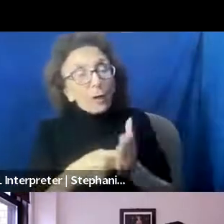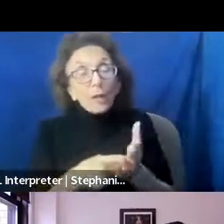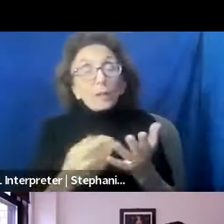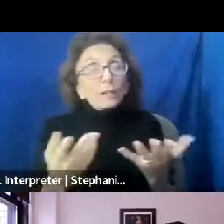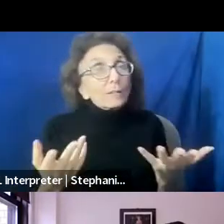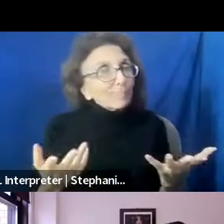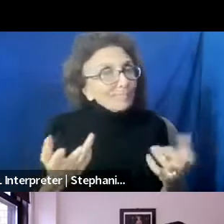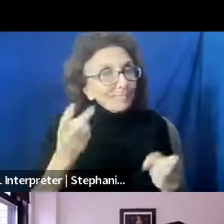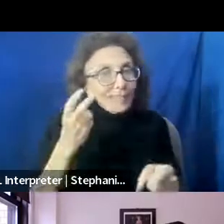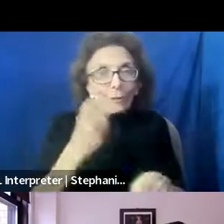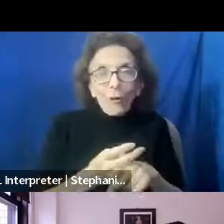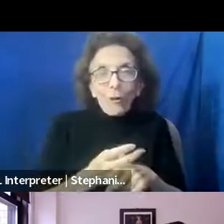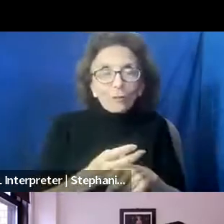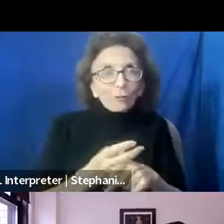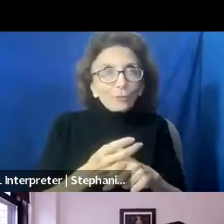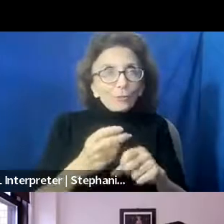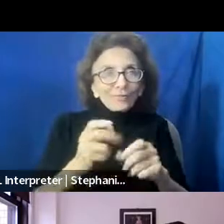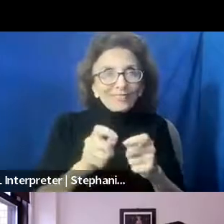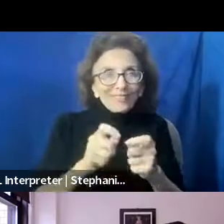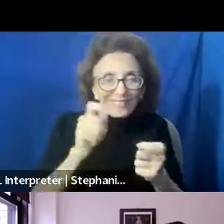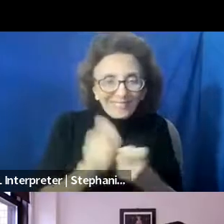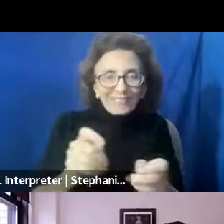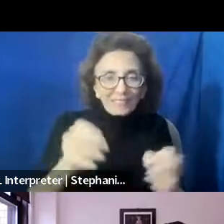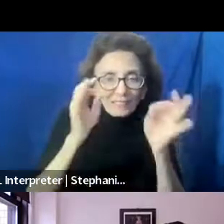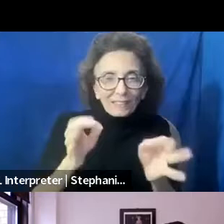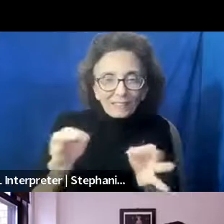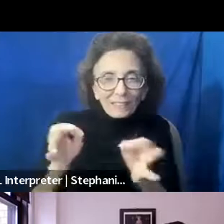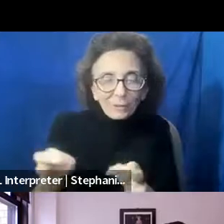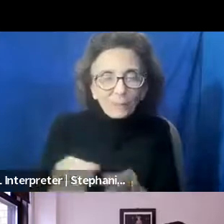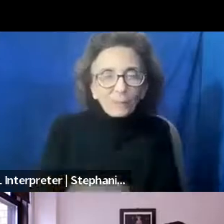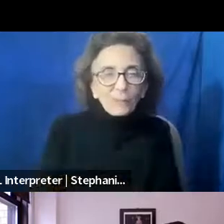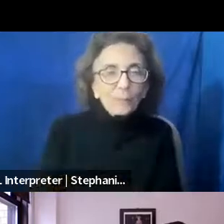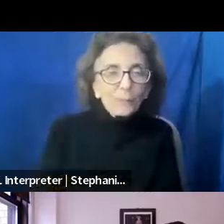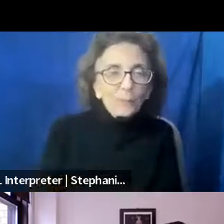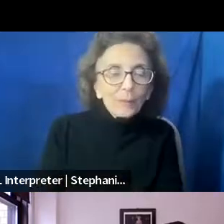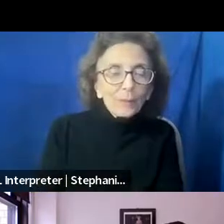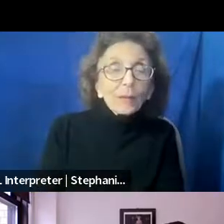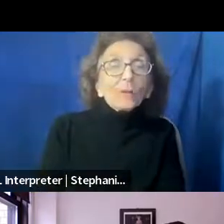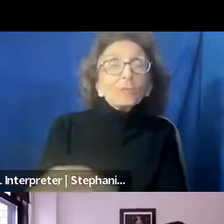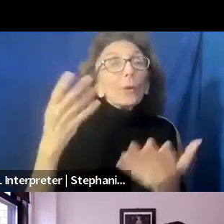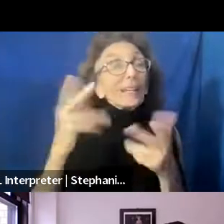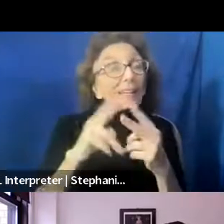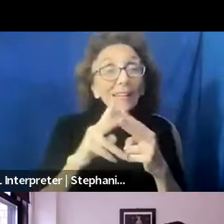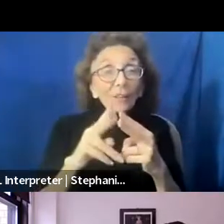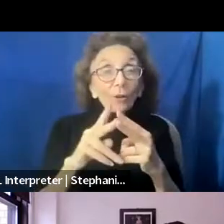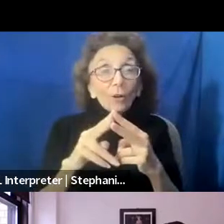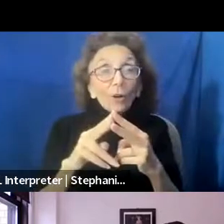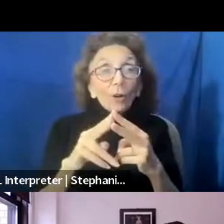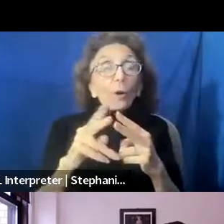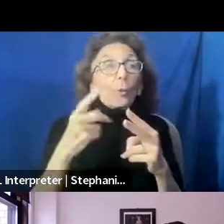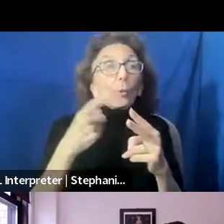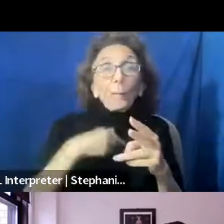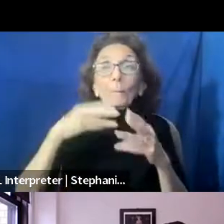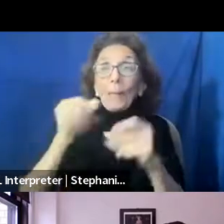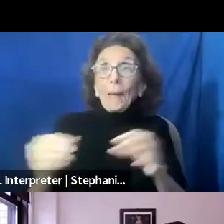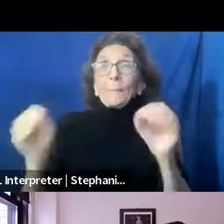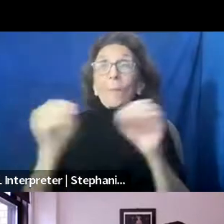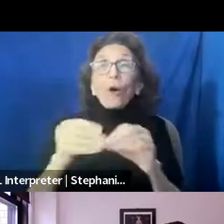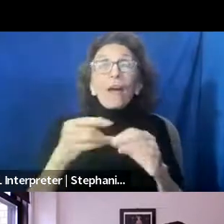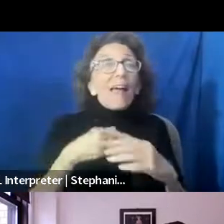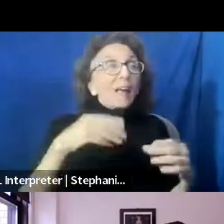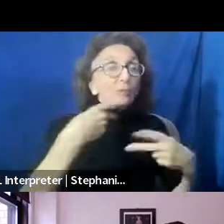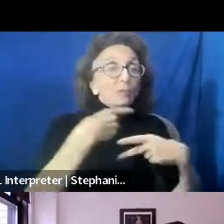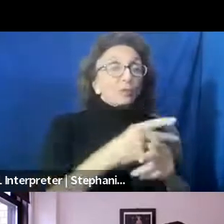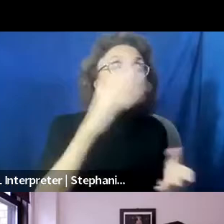really hard to do that. And I think the other path is just doing less, and that can be